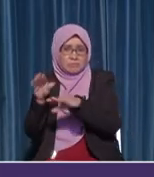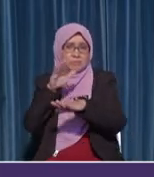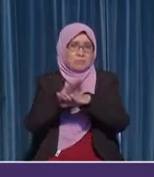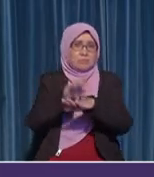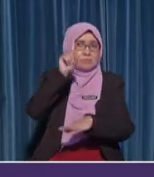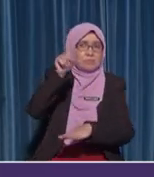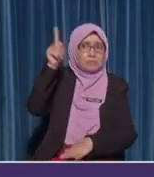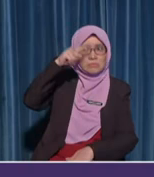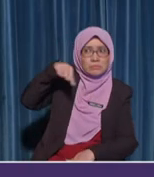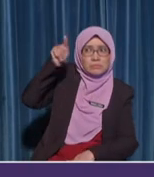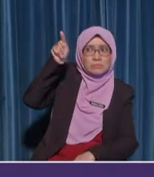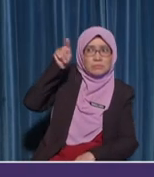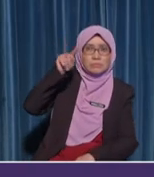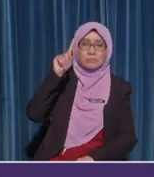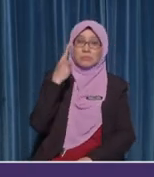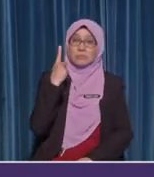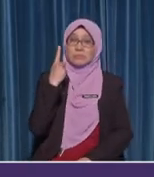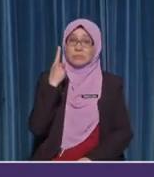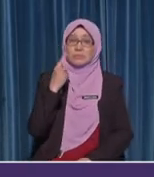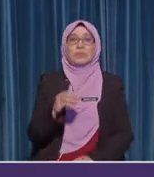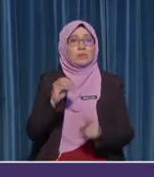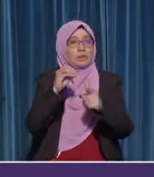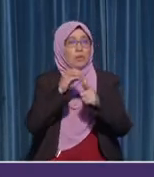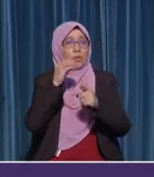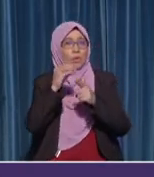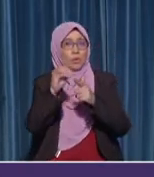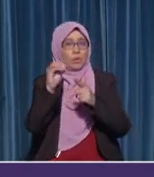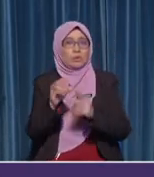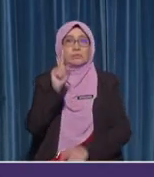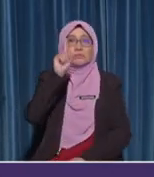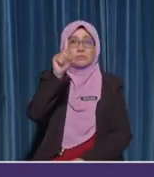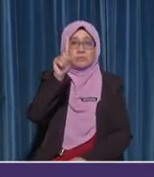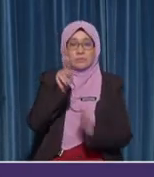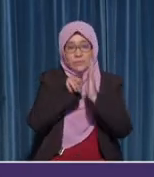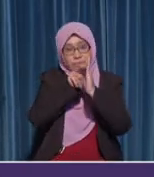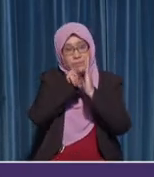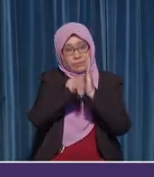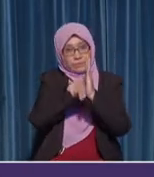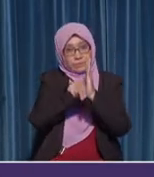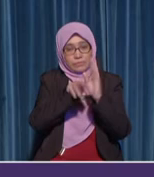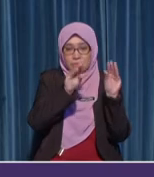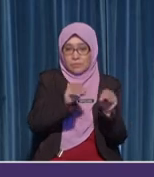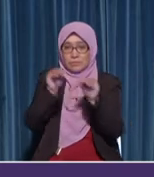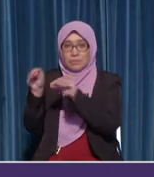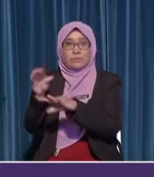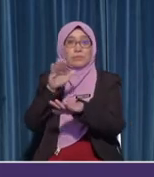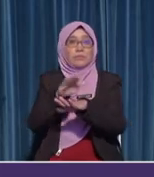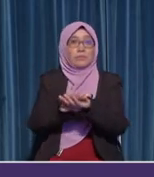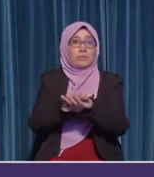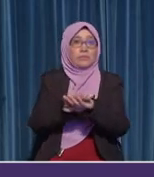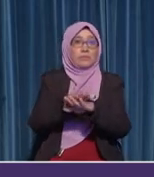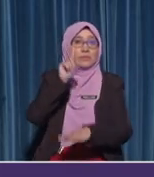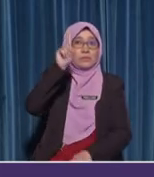one graduation only? Or is that 1 hour moving on